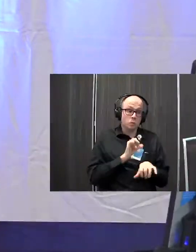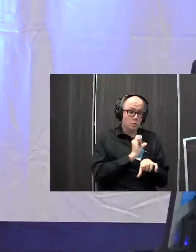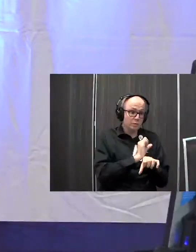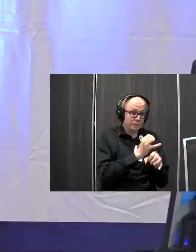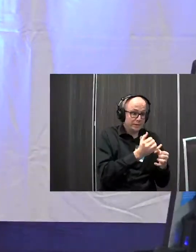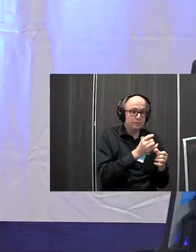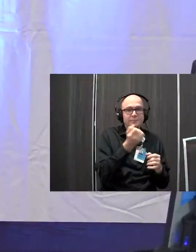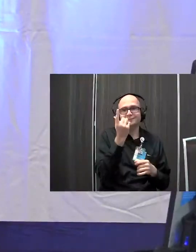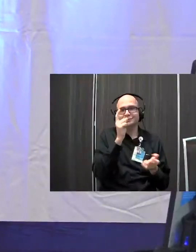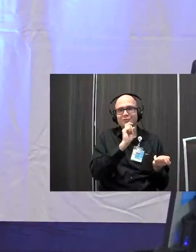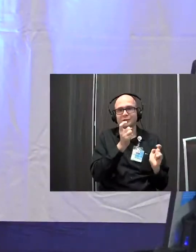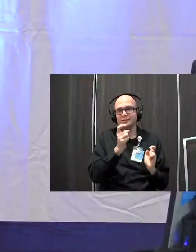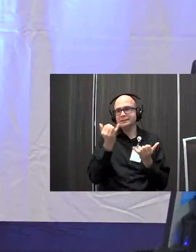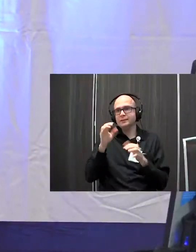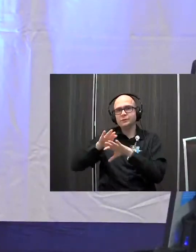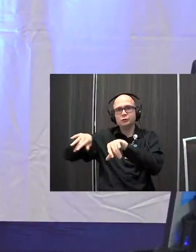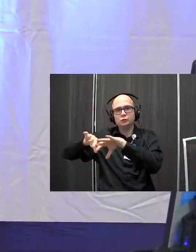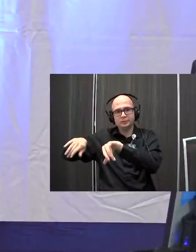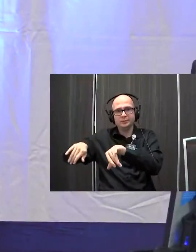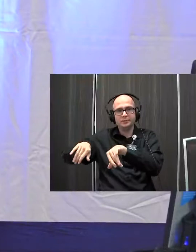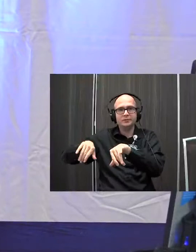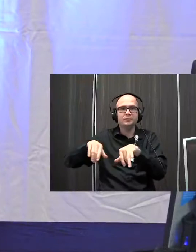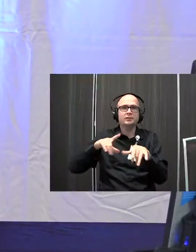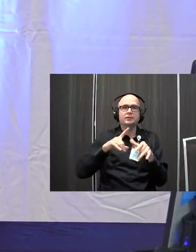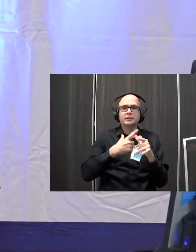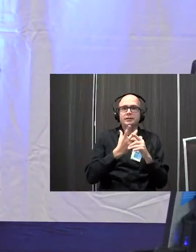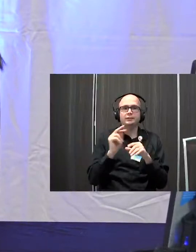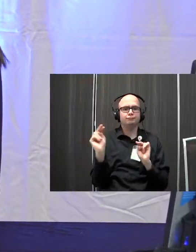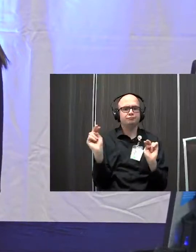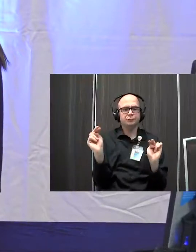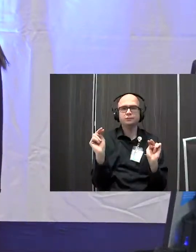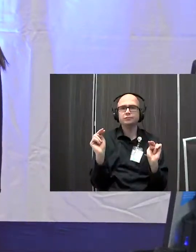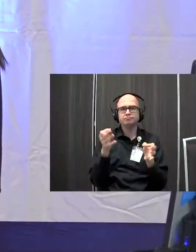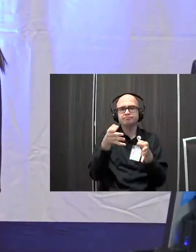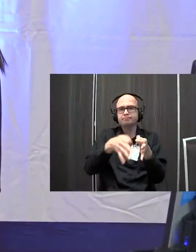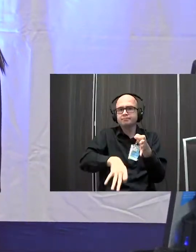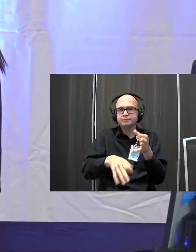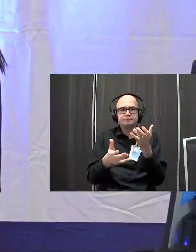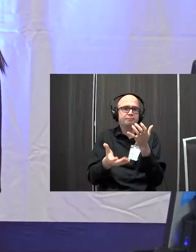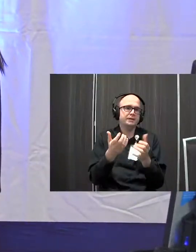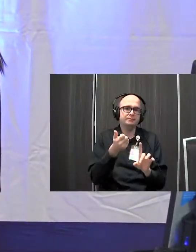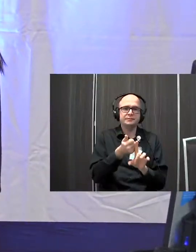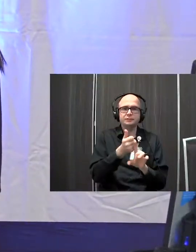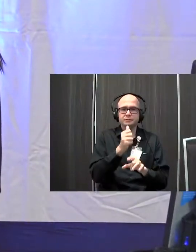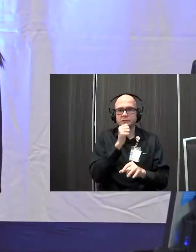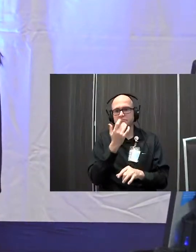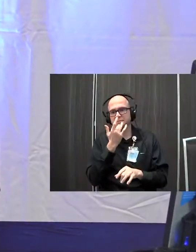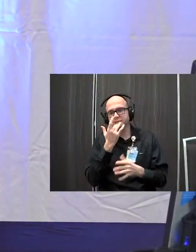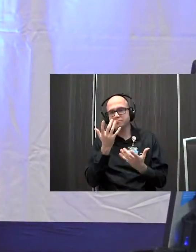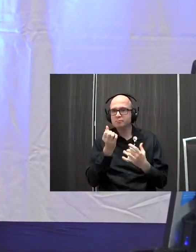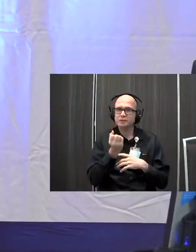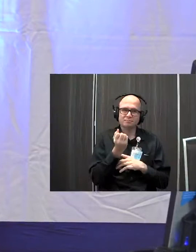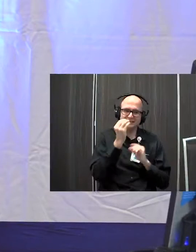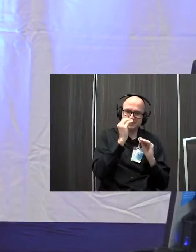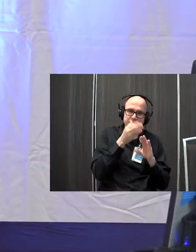now change, we're going swimming. And then you can make the changes neutral, and then you can make them ones maybe that won't always be preferred. But teaching that